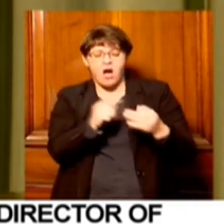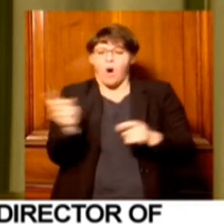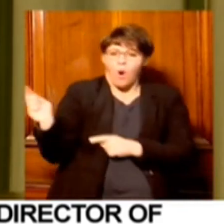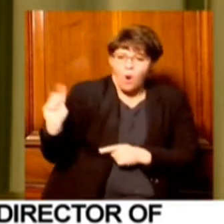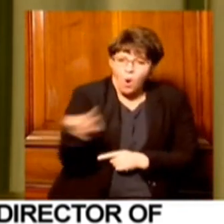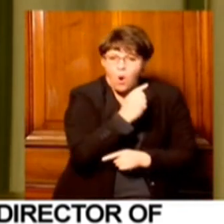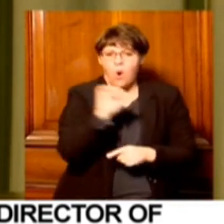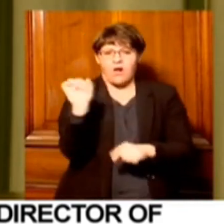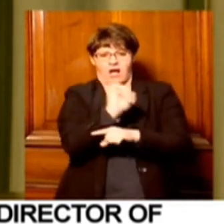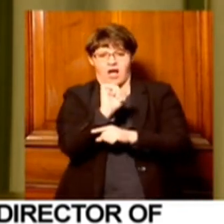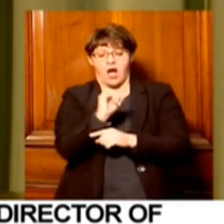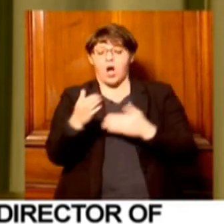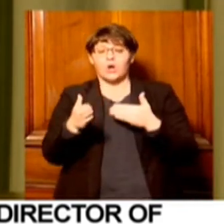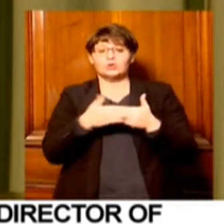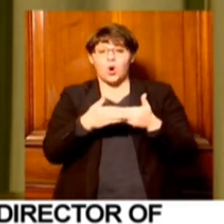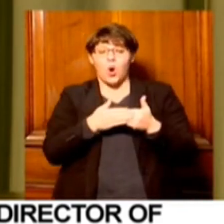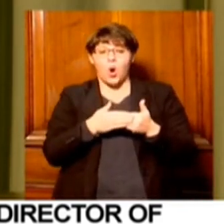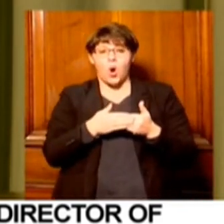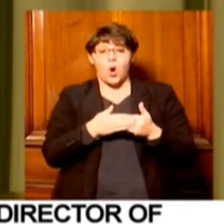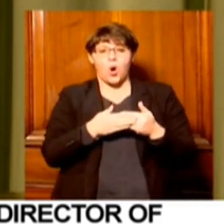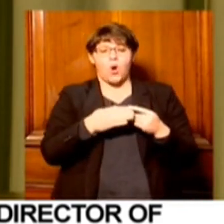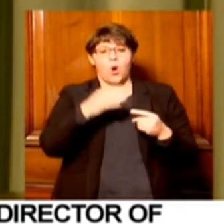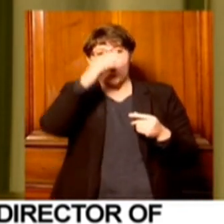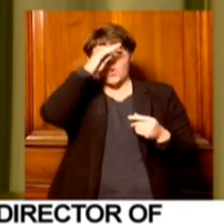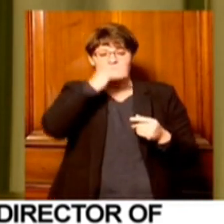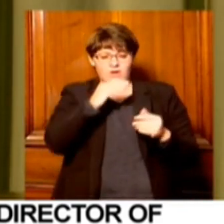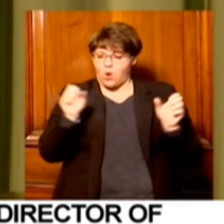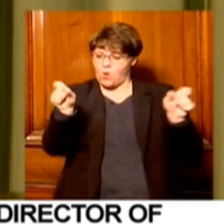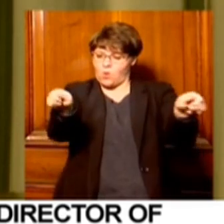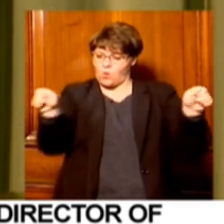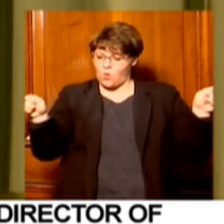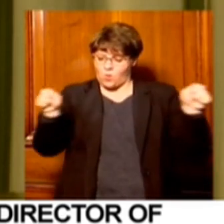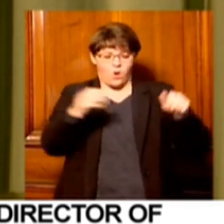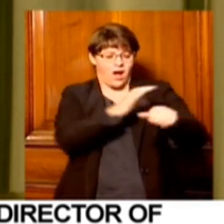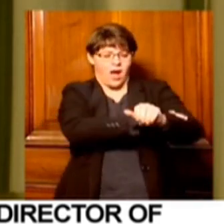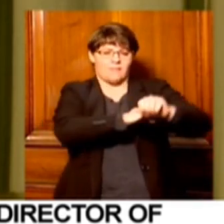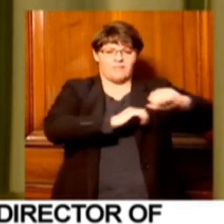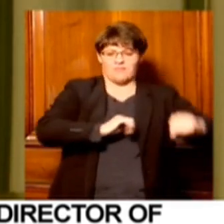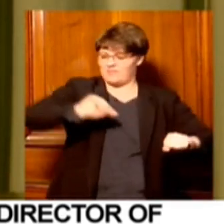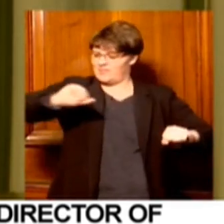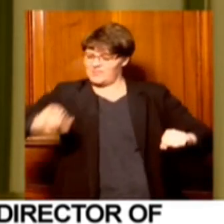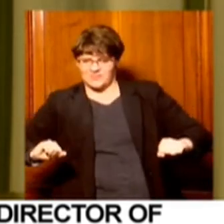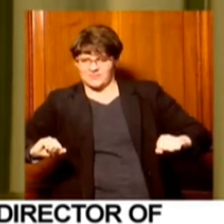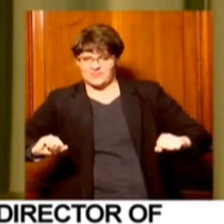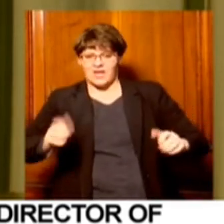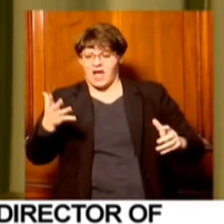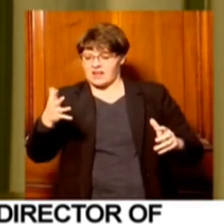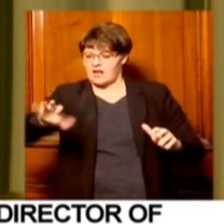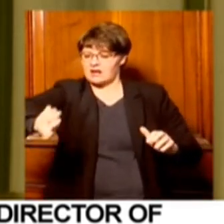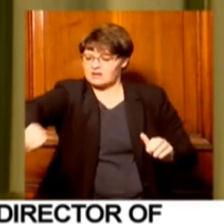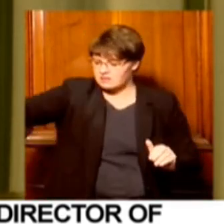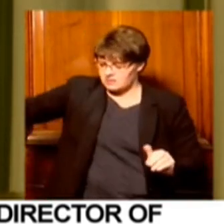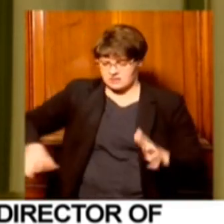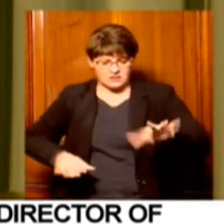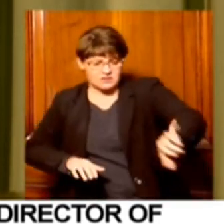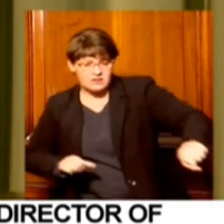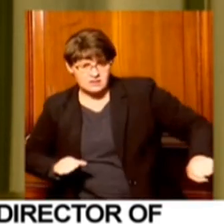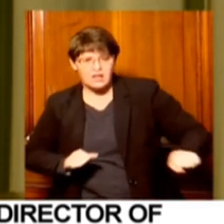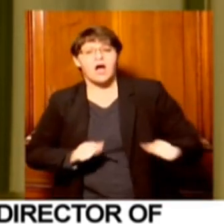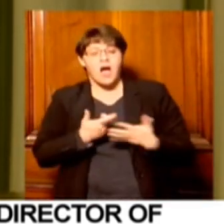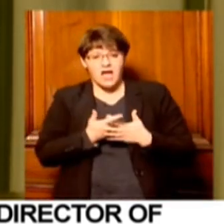vehicle doors, window handles, armrests, and handrails are